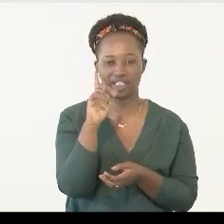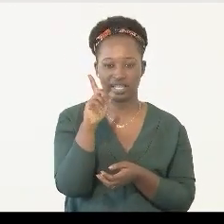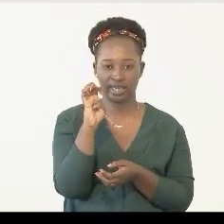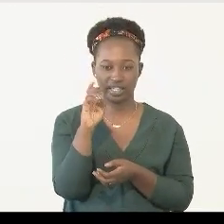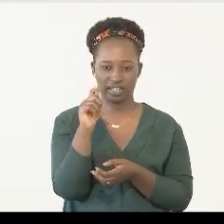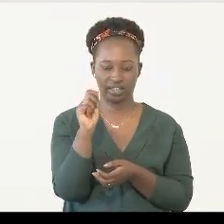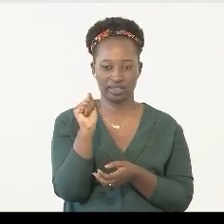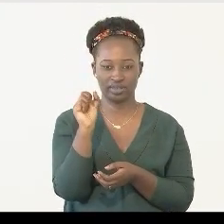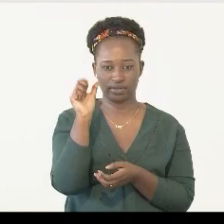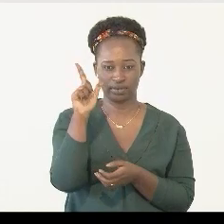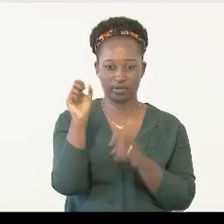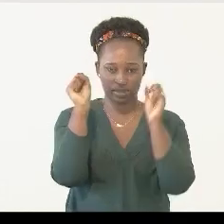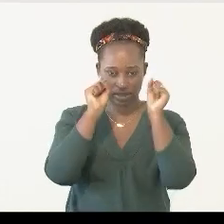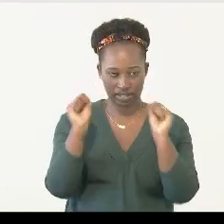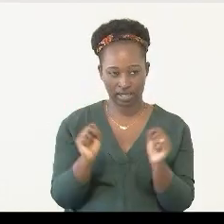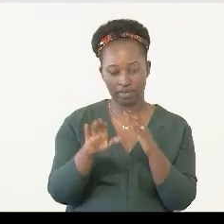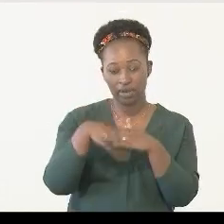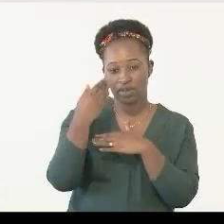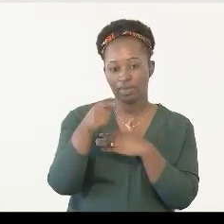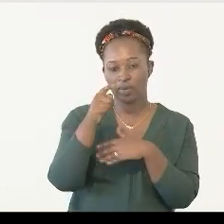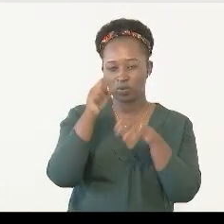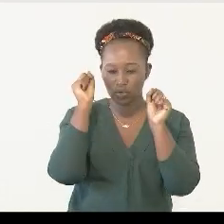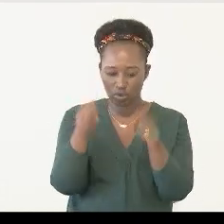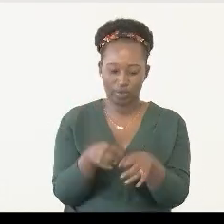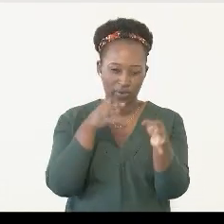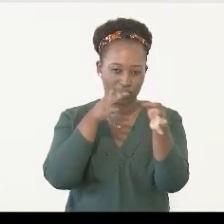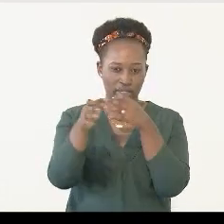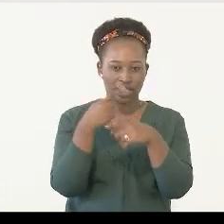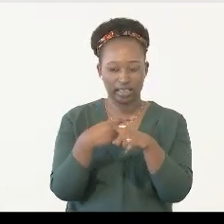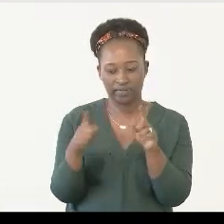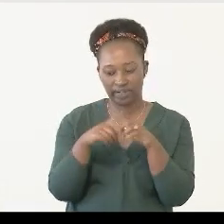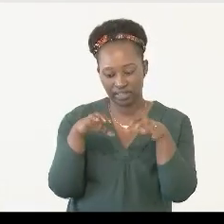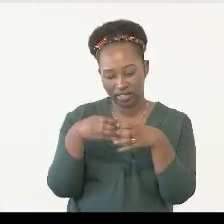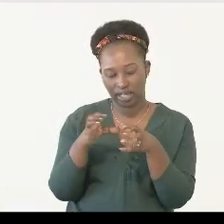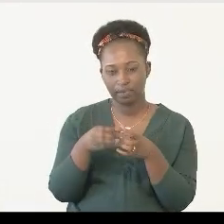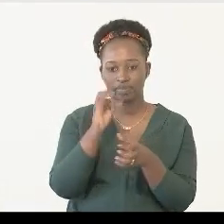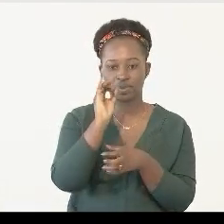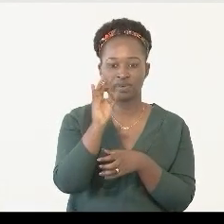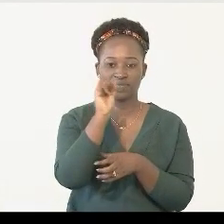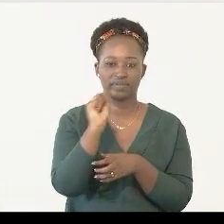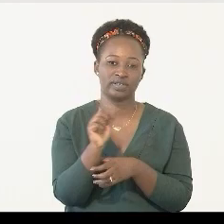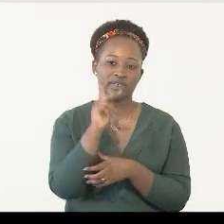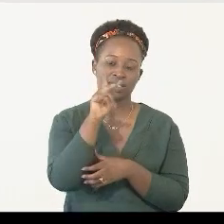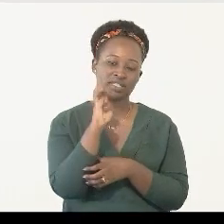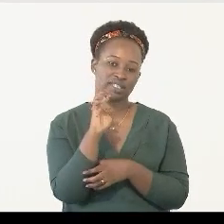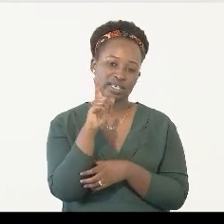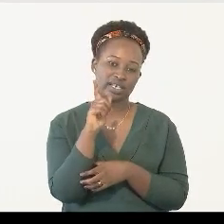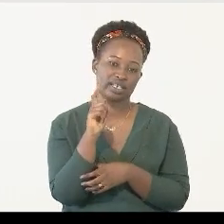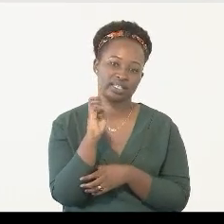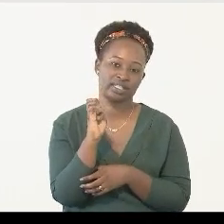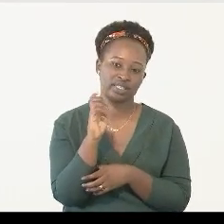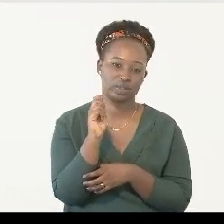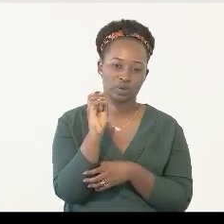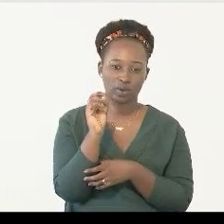lesson, make sure you know or you're able to explain different types of skeletons, to state functions of skeletal